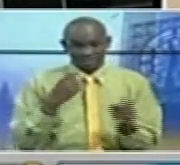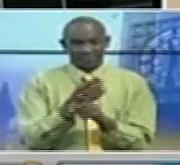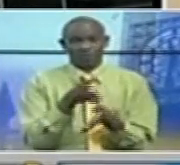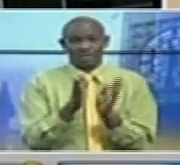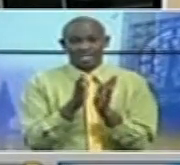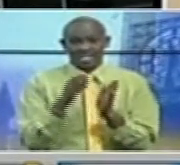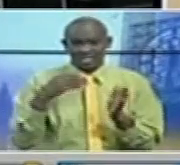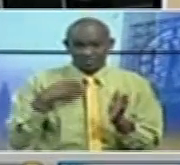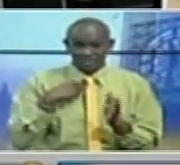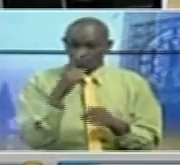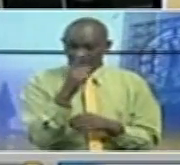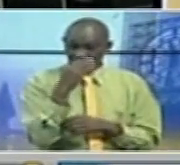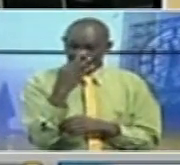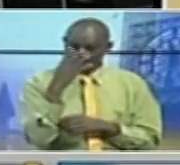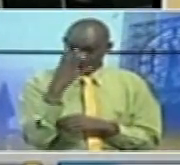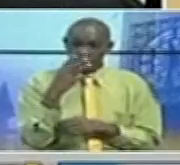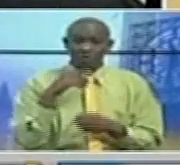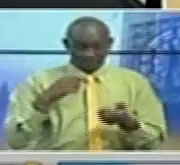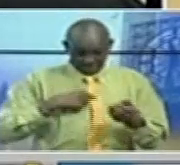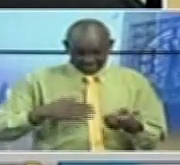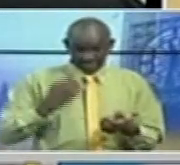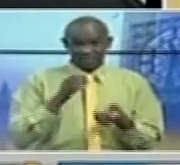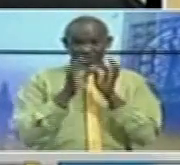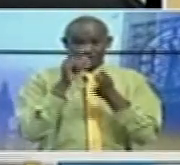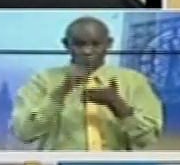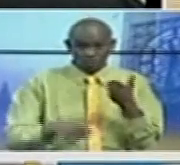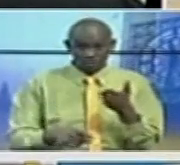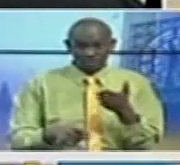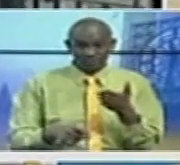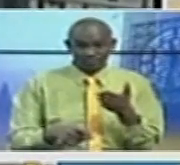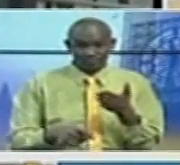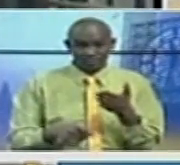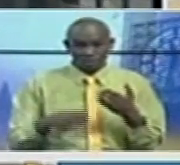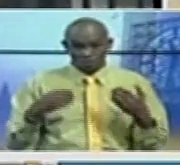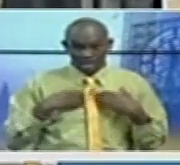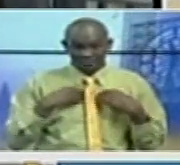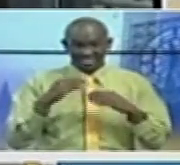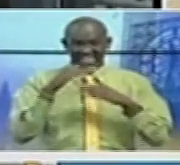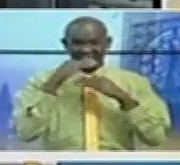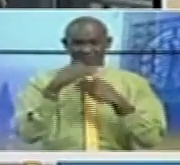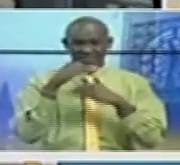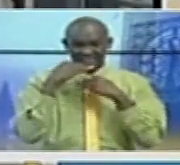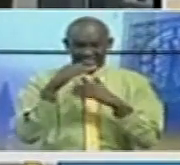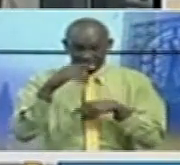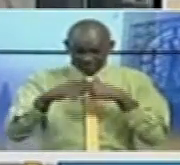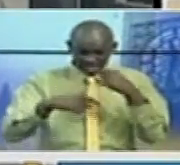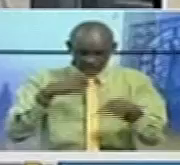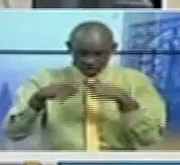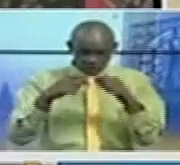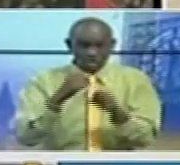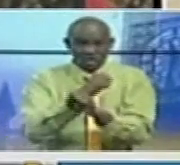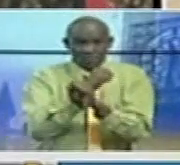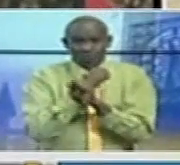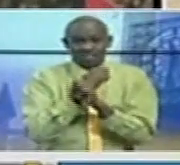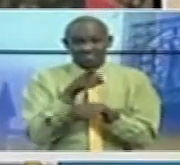Article 134, according to my own interpretation, now brings in what we call limited procedural immunity,